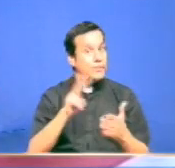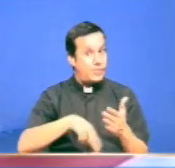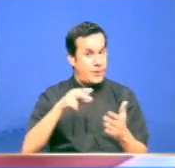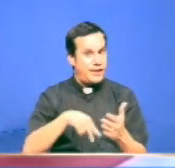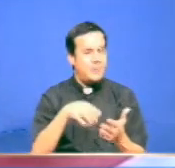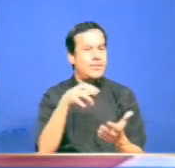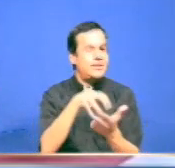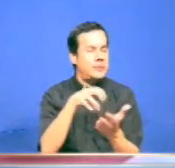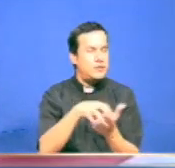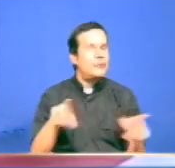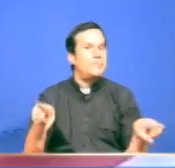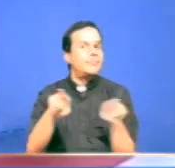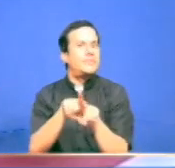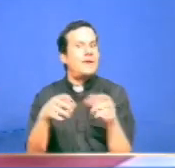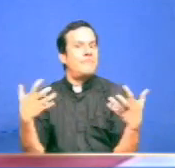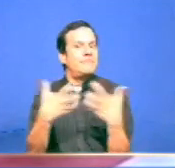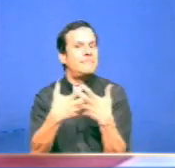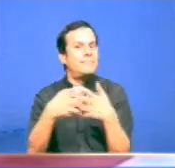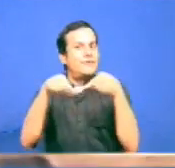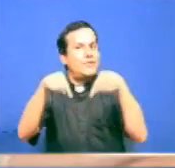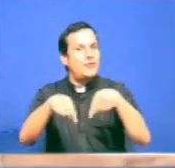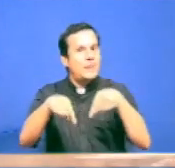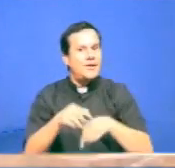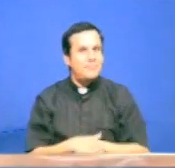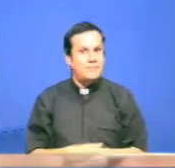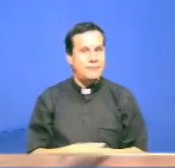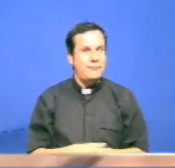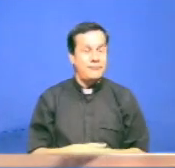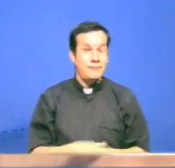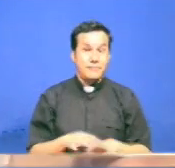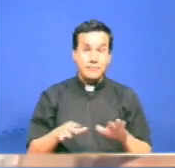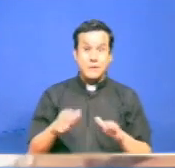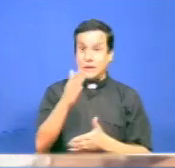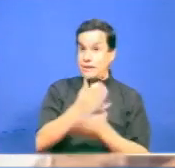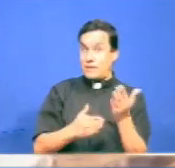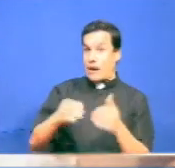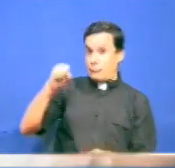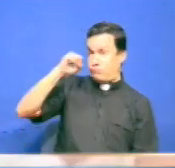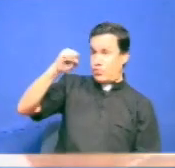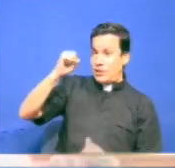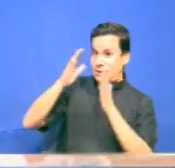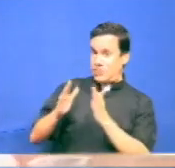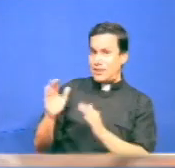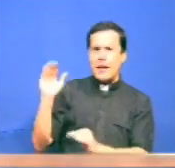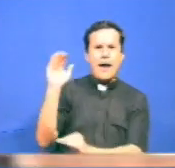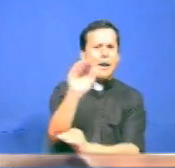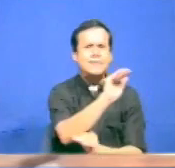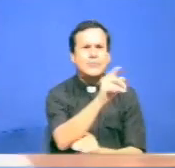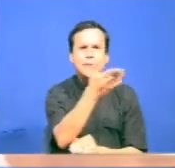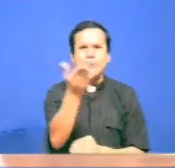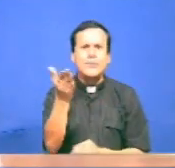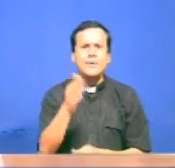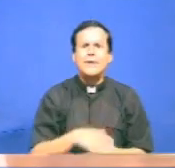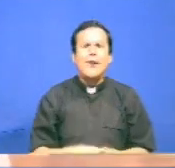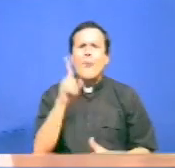at different areas, as politicians, they ask you, what were we waiting for? What happened to